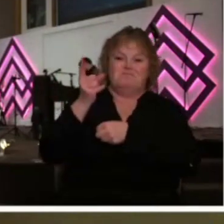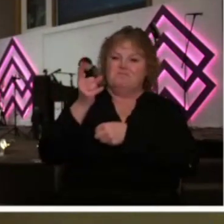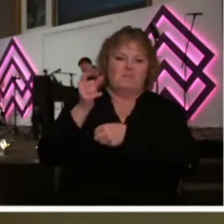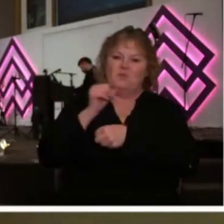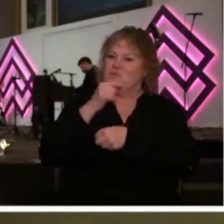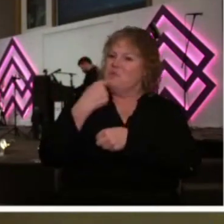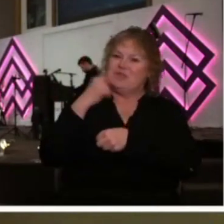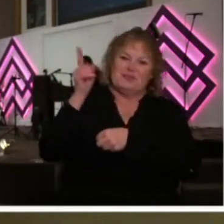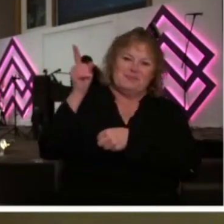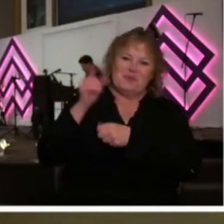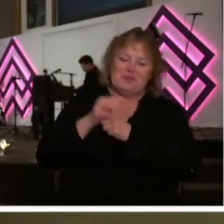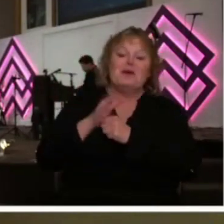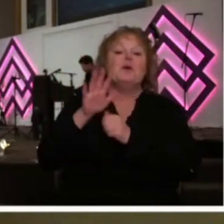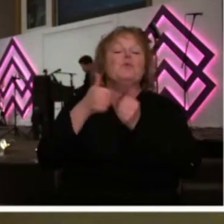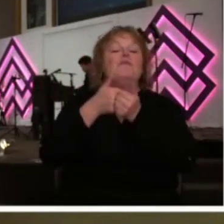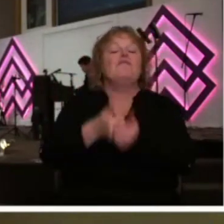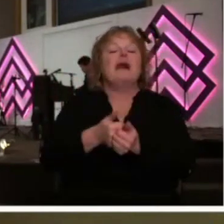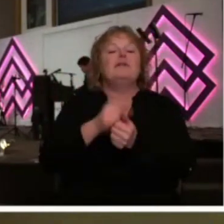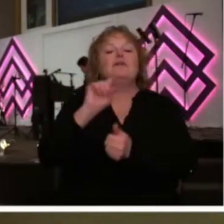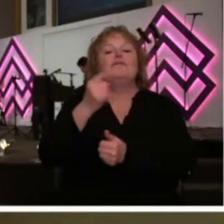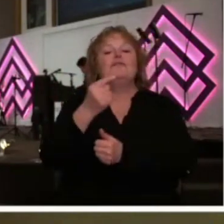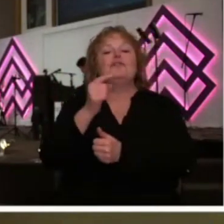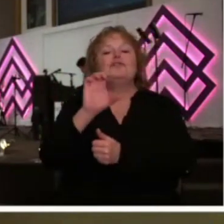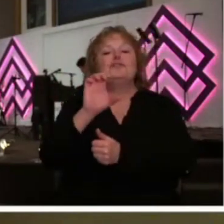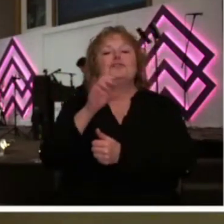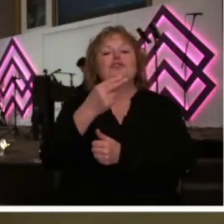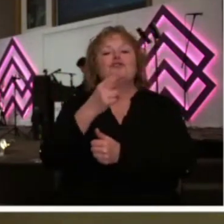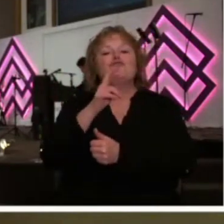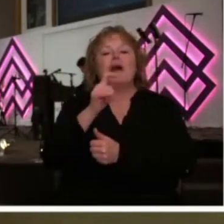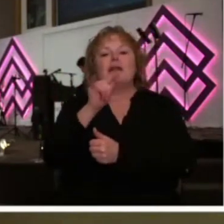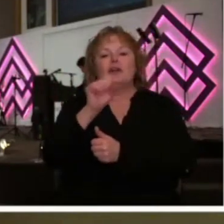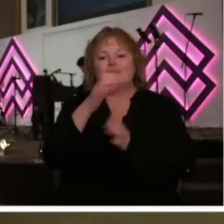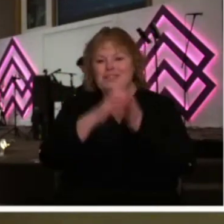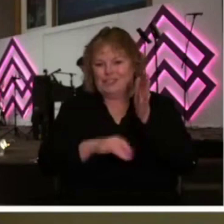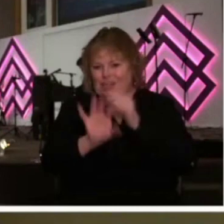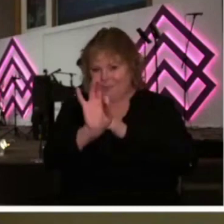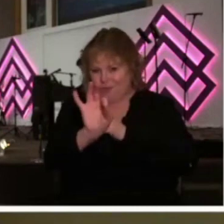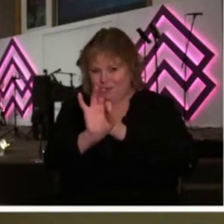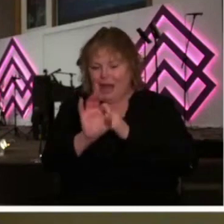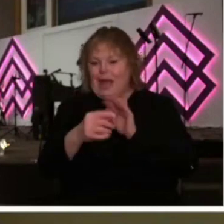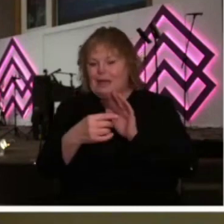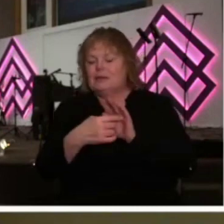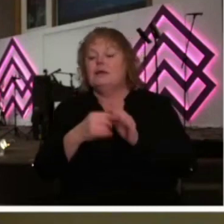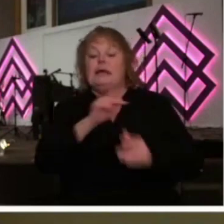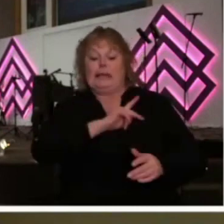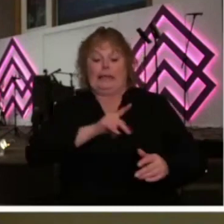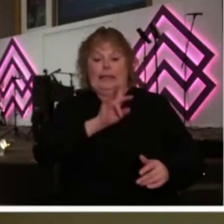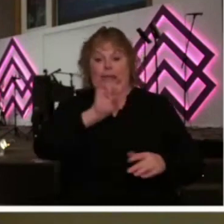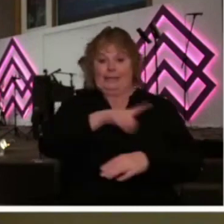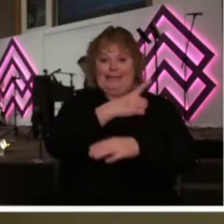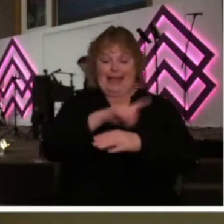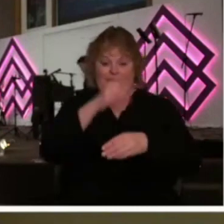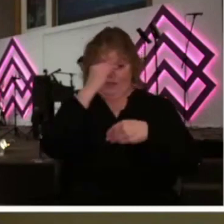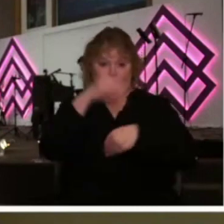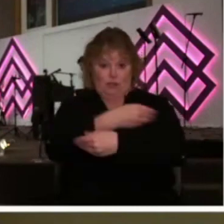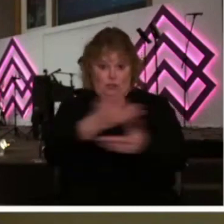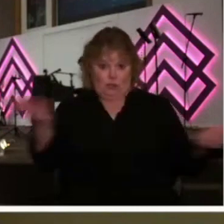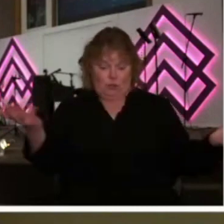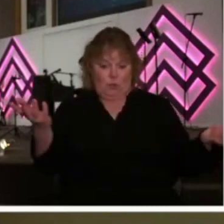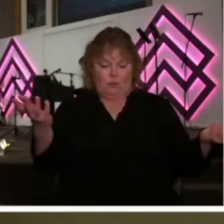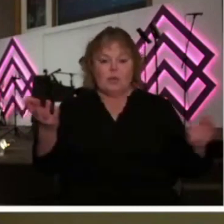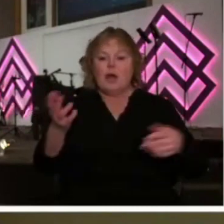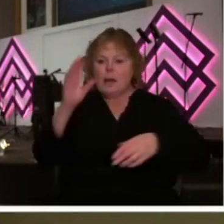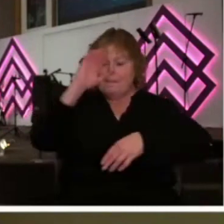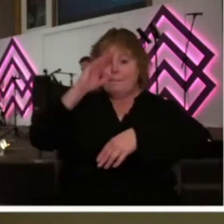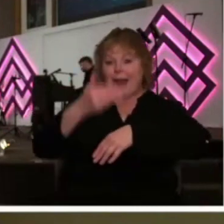the pattern of 1 Chronicles chapter 29, and I want to just read a portion of it to you. King David said to the whole assembly, "My son Solomon, the